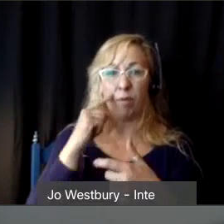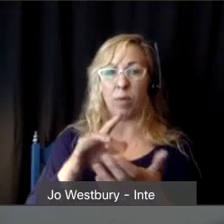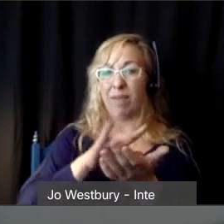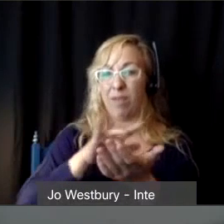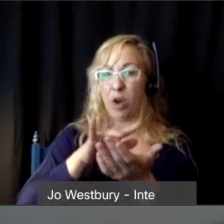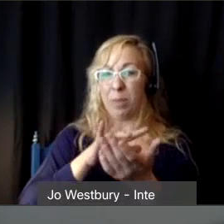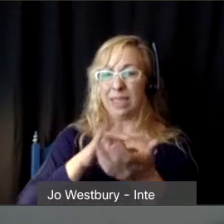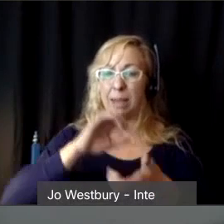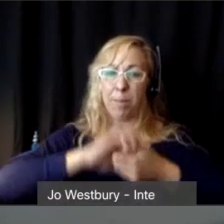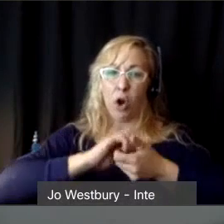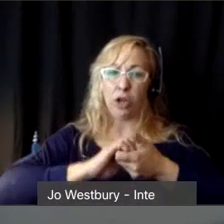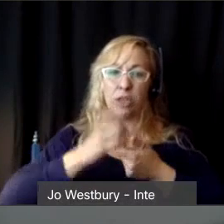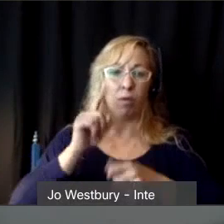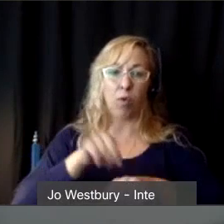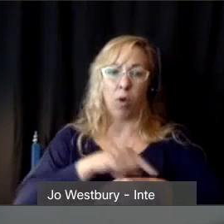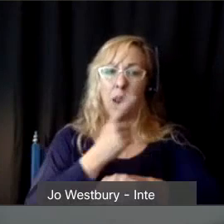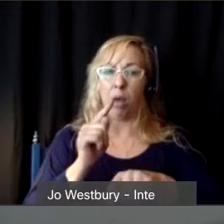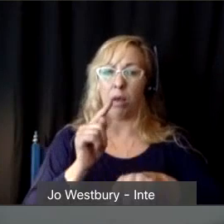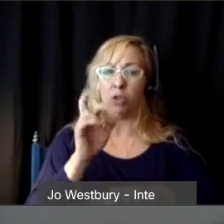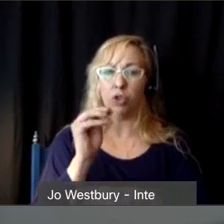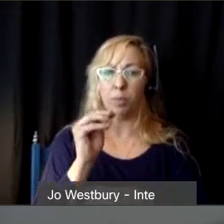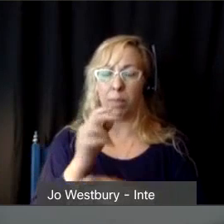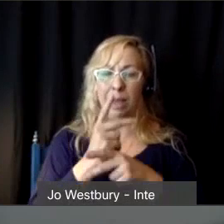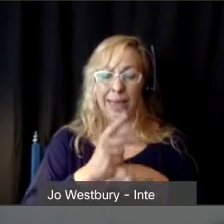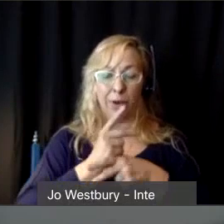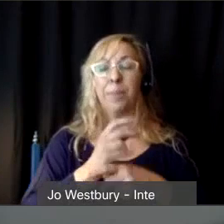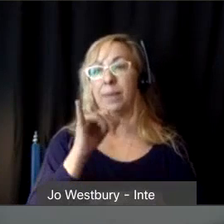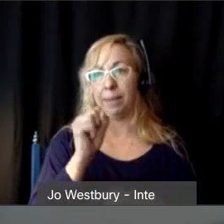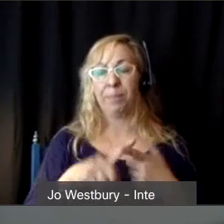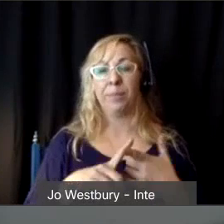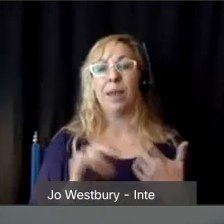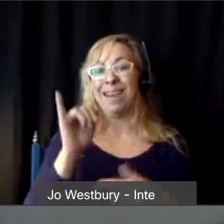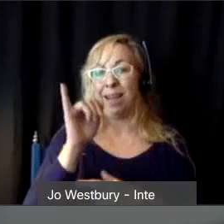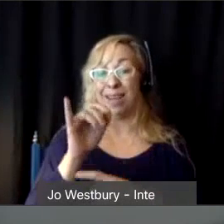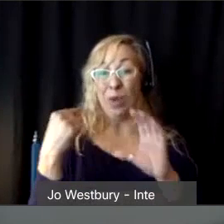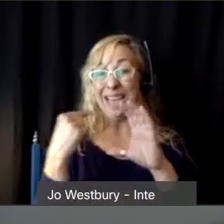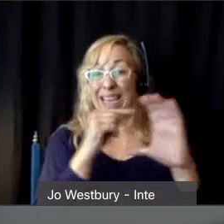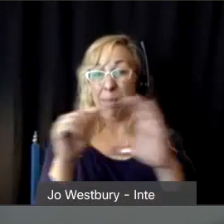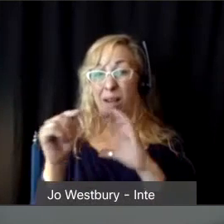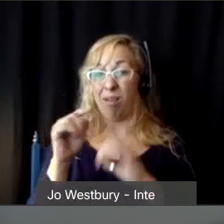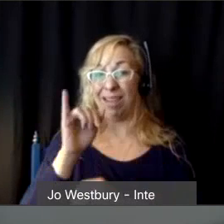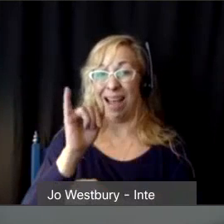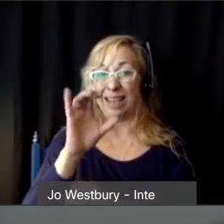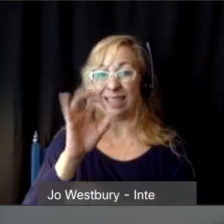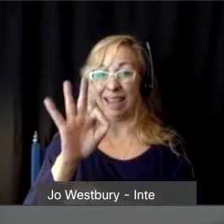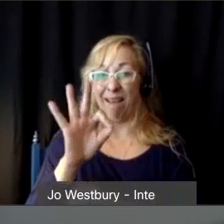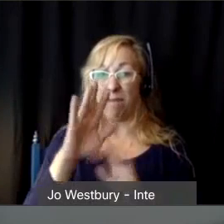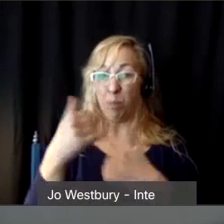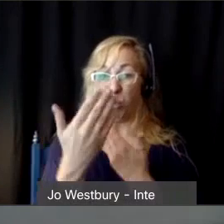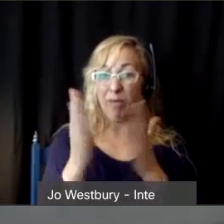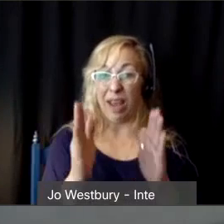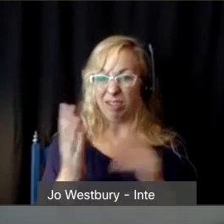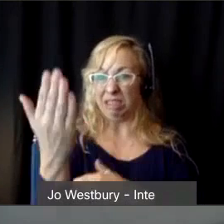Care Program? Correct. So yes, the email went out to ICF providers this morning, just kind of highlighting that